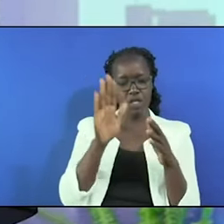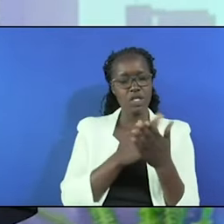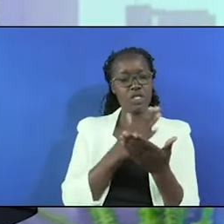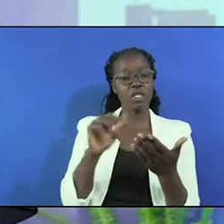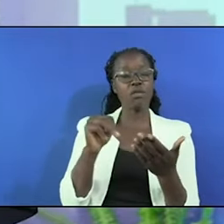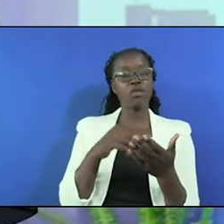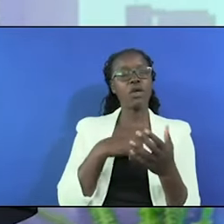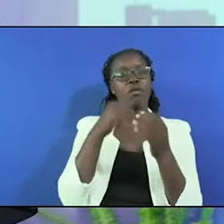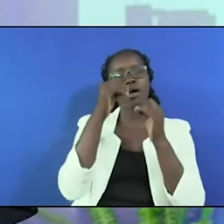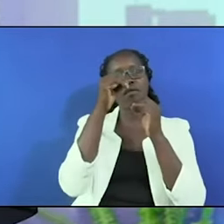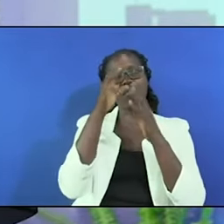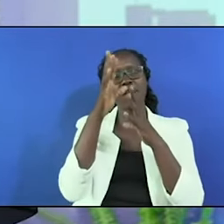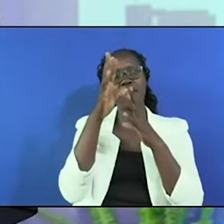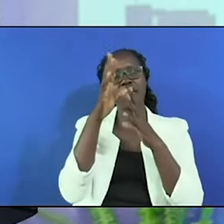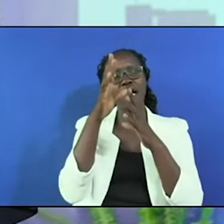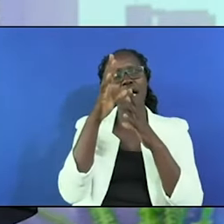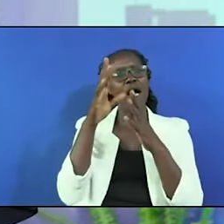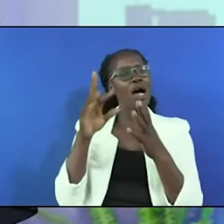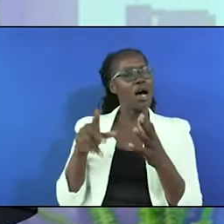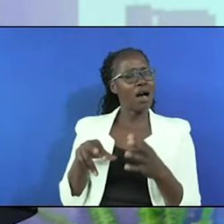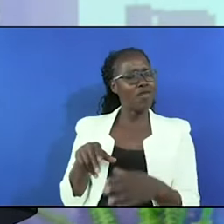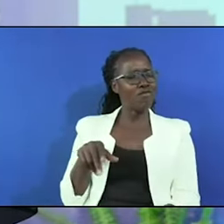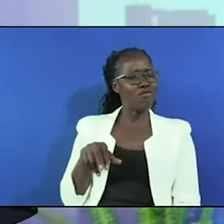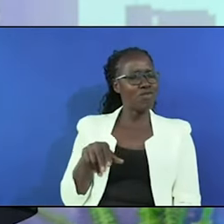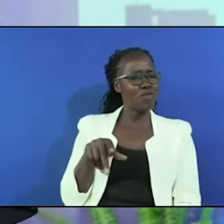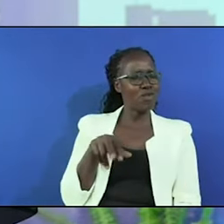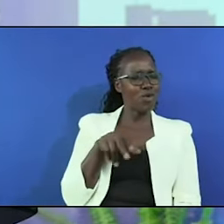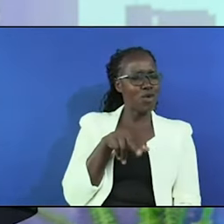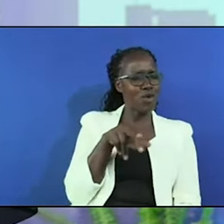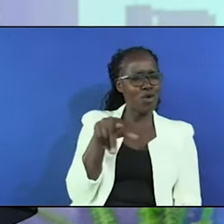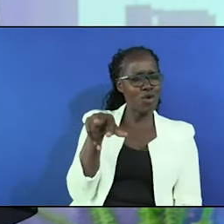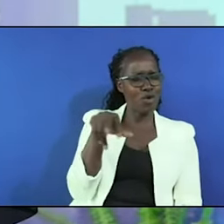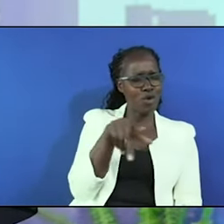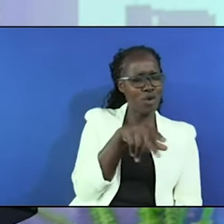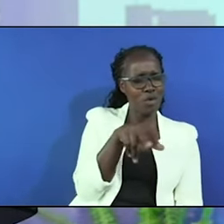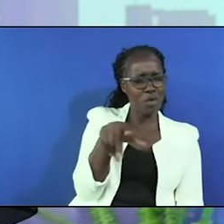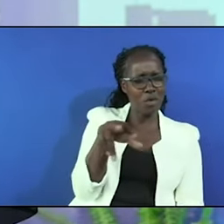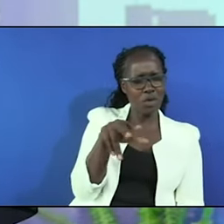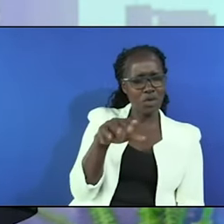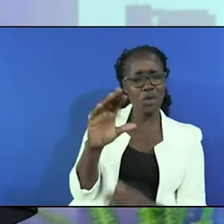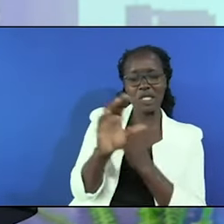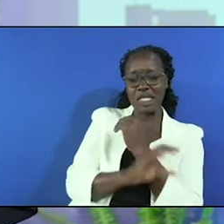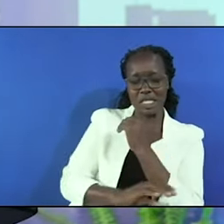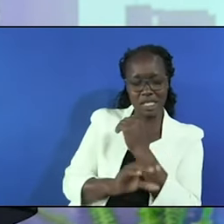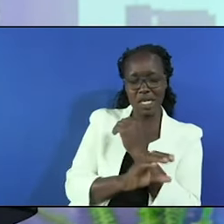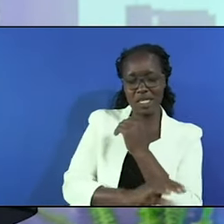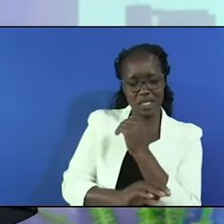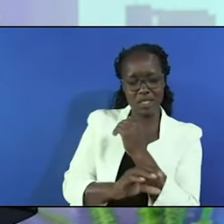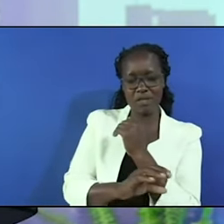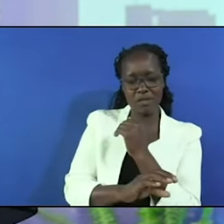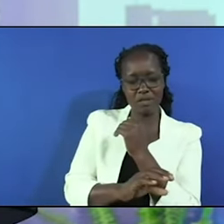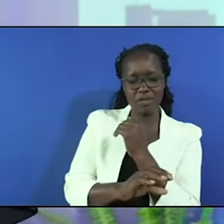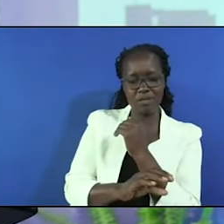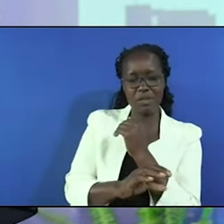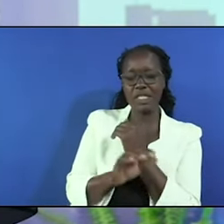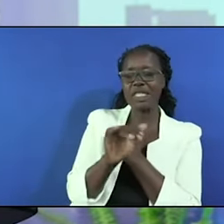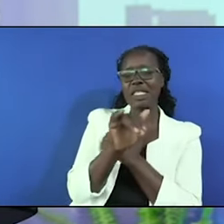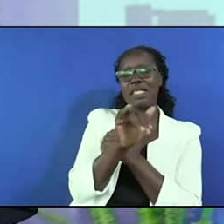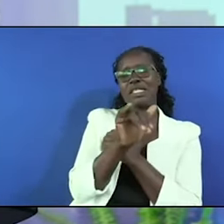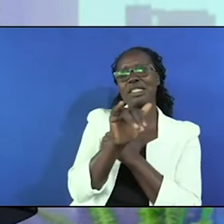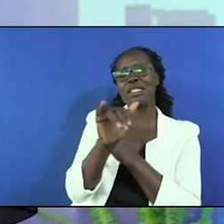Heavenly Father, have walked upon the face of this country.